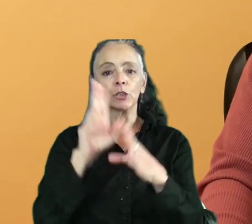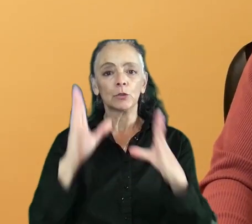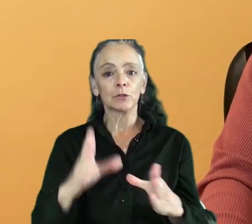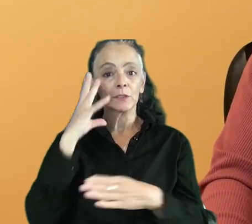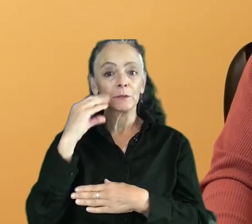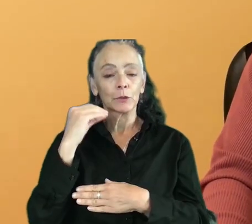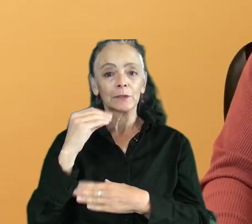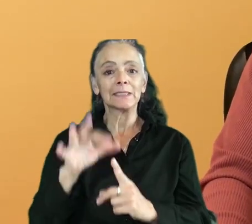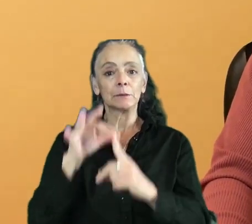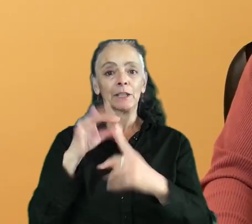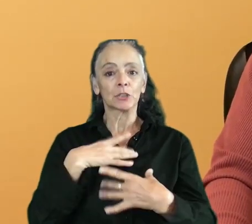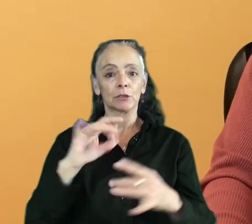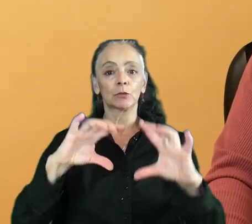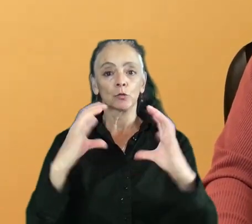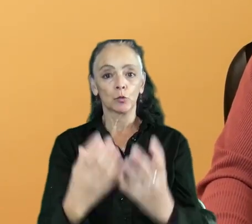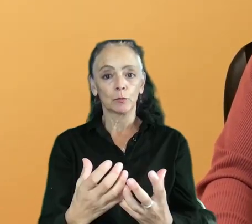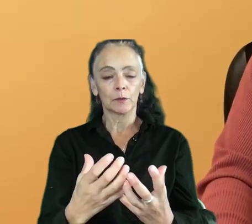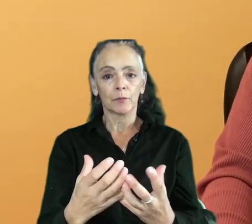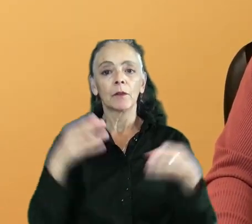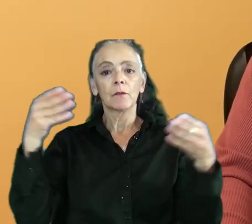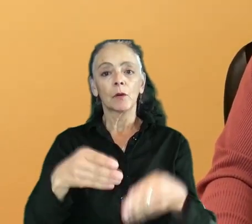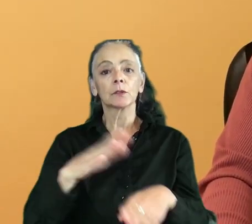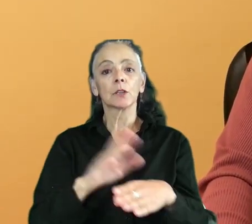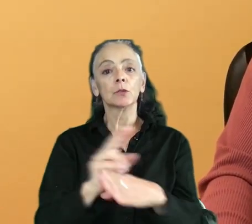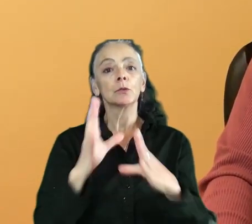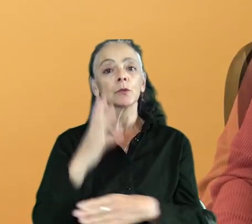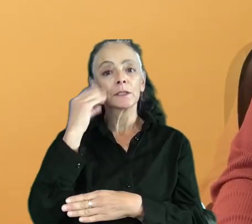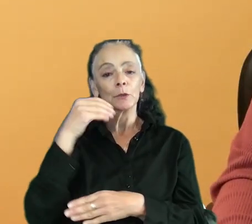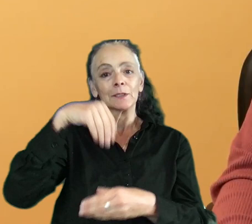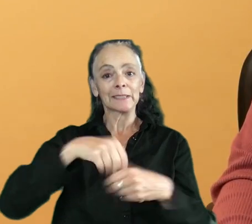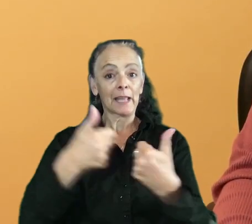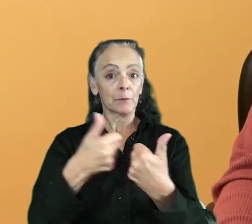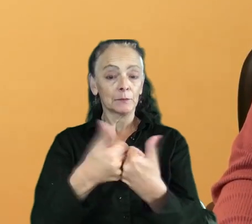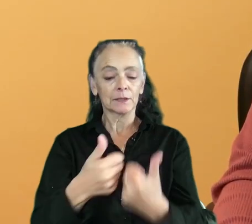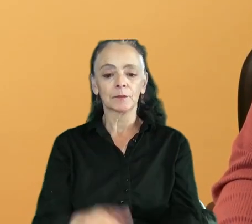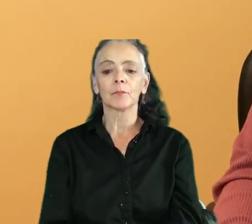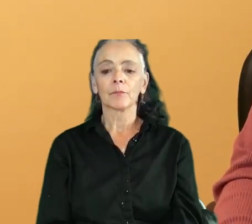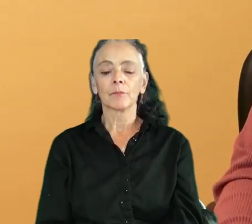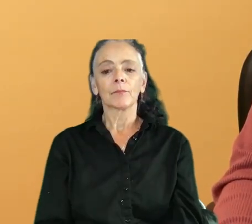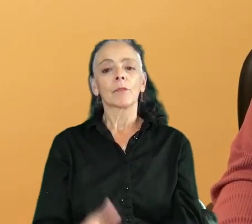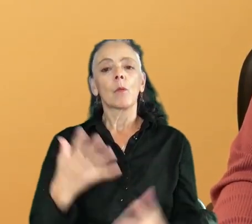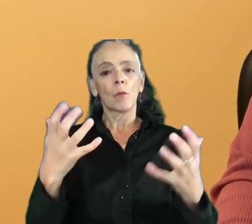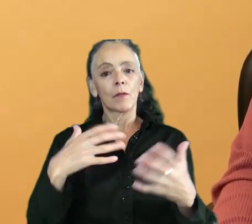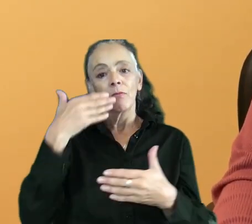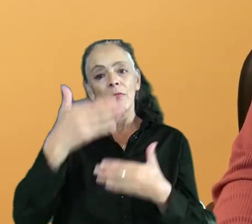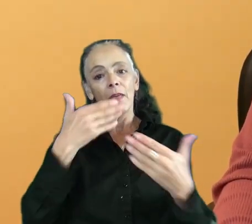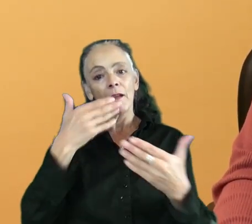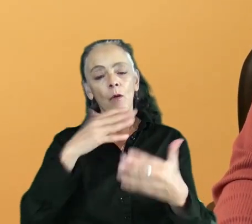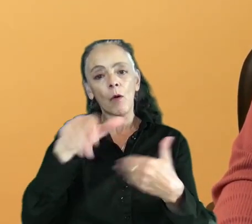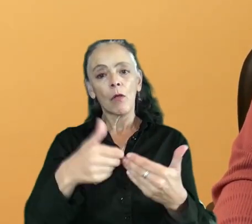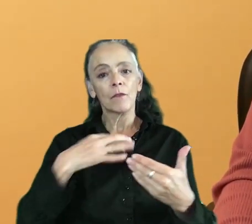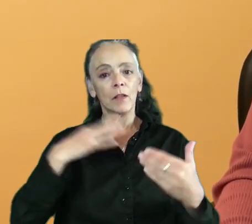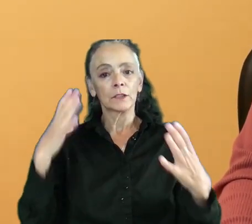special interest group and it focuses on user experience in games i'd like to thank all the volunteers that made this